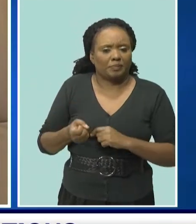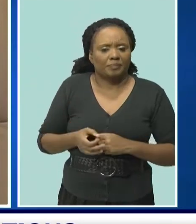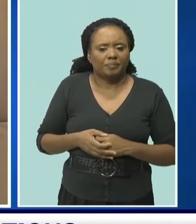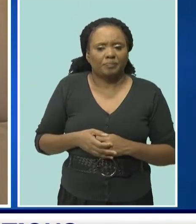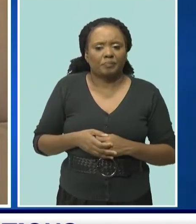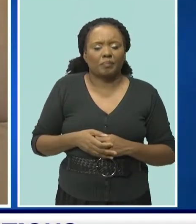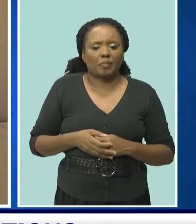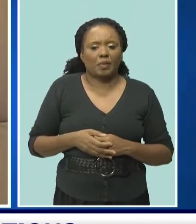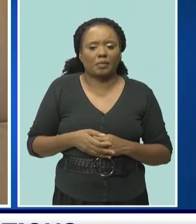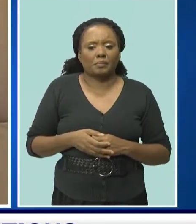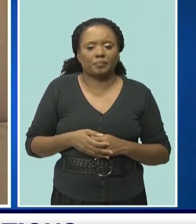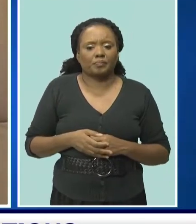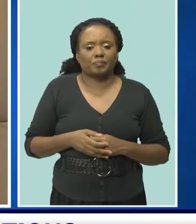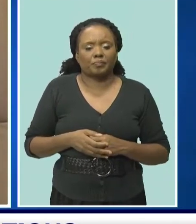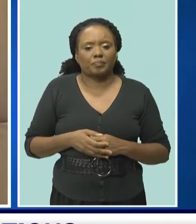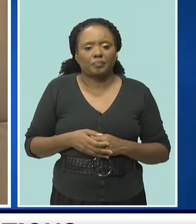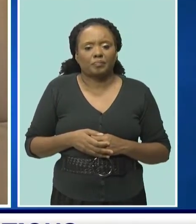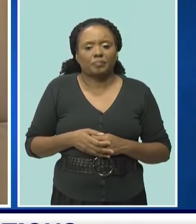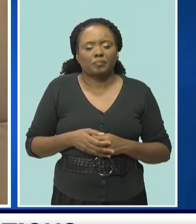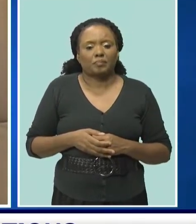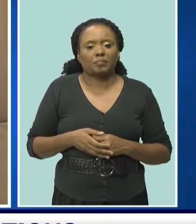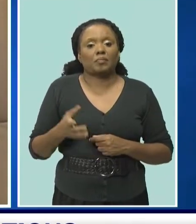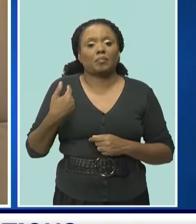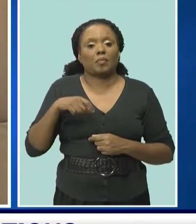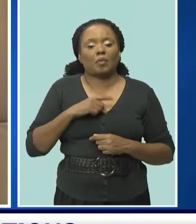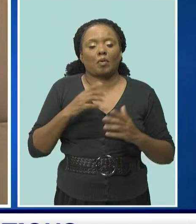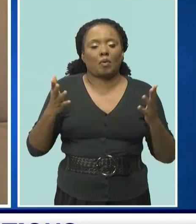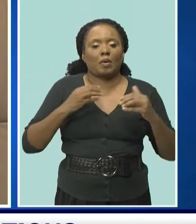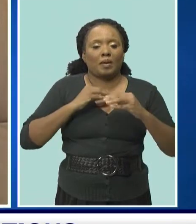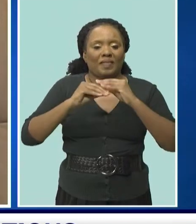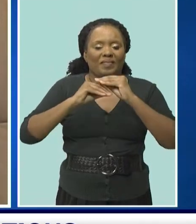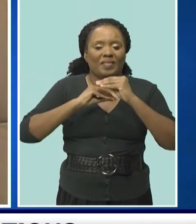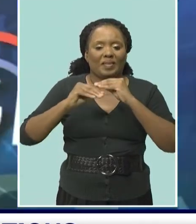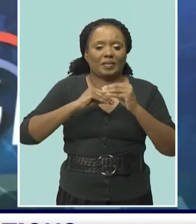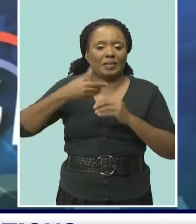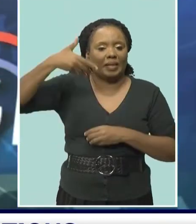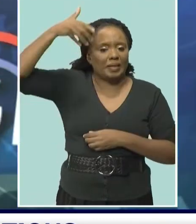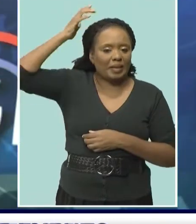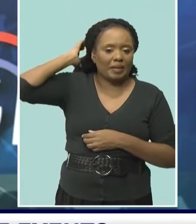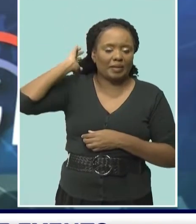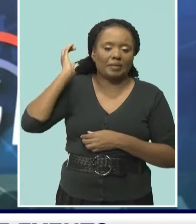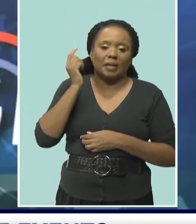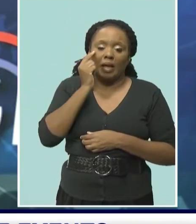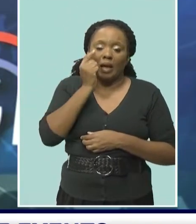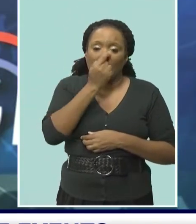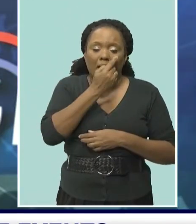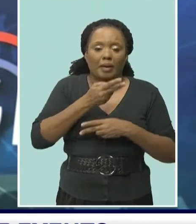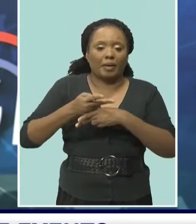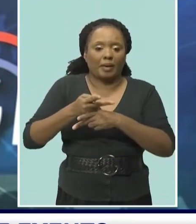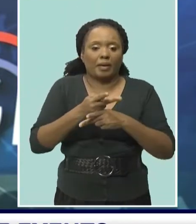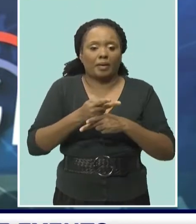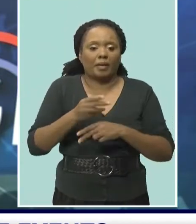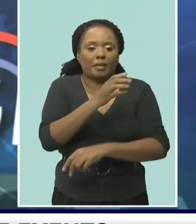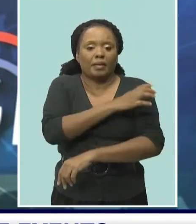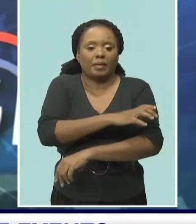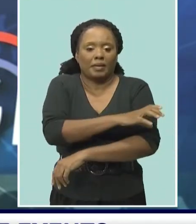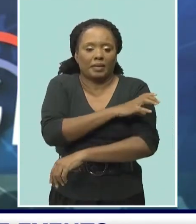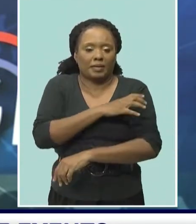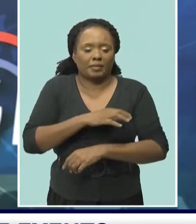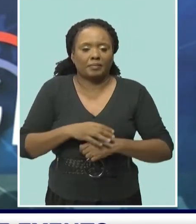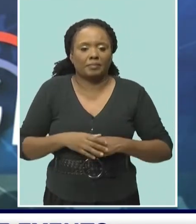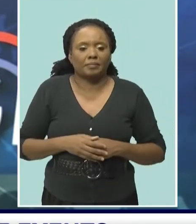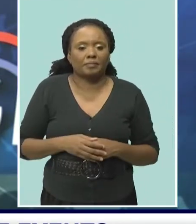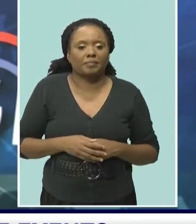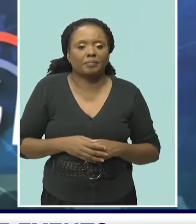We will looking to repair the Lions Eye Care Clinic. With Independence Day just over a week